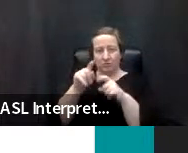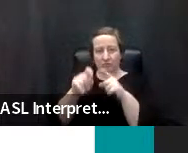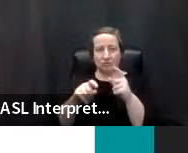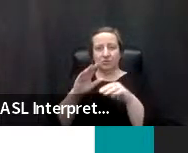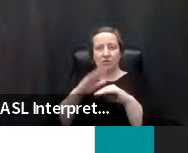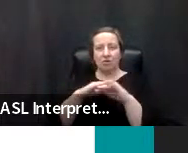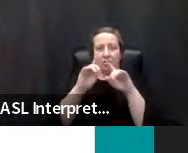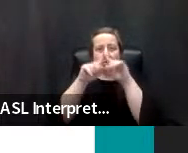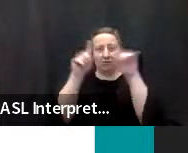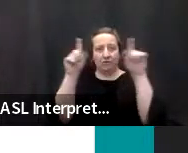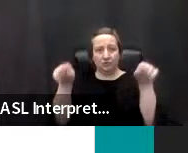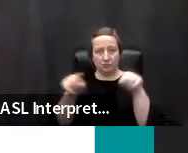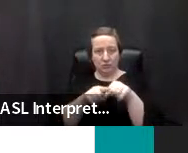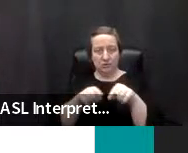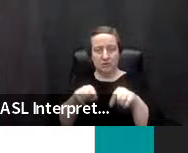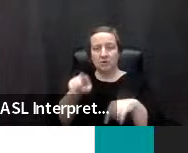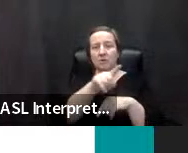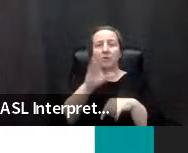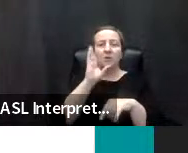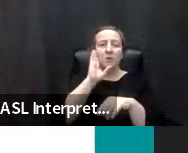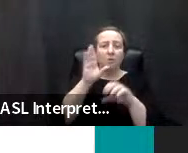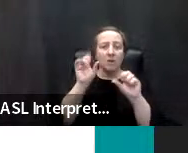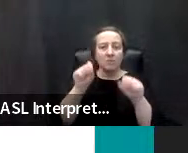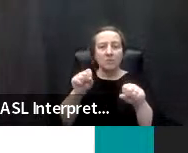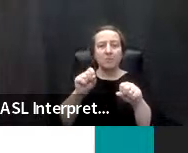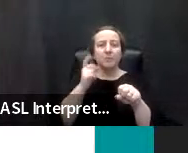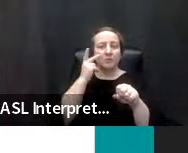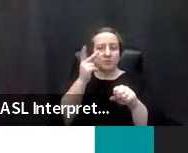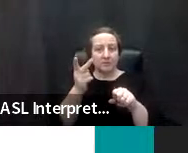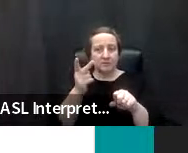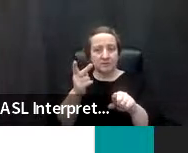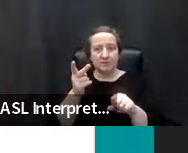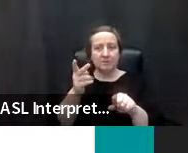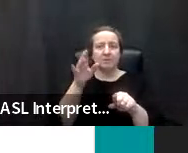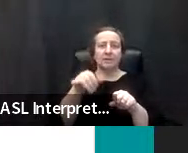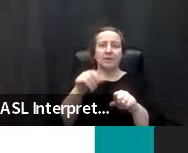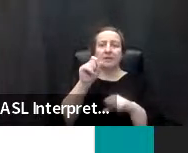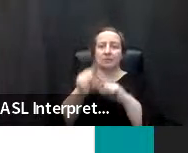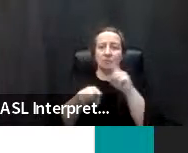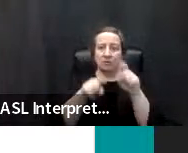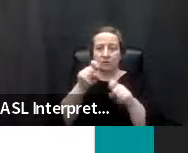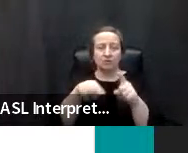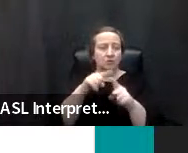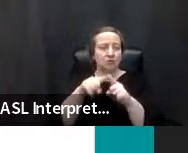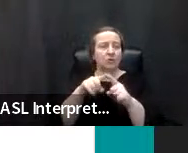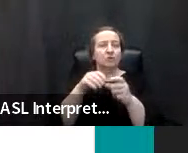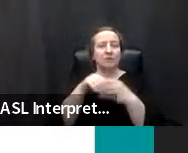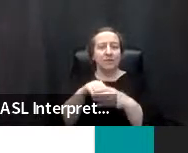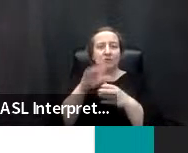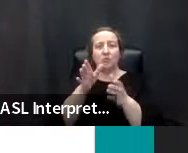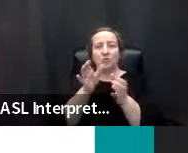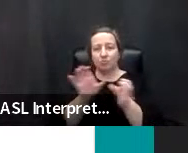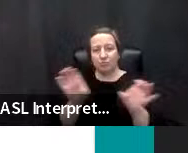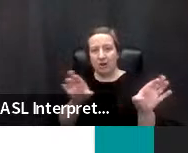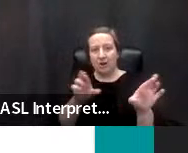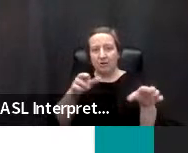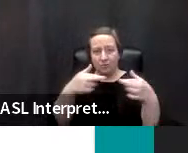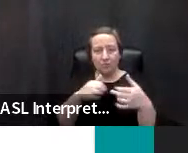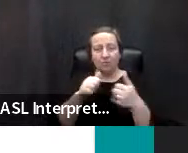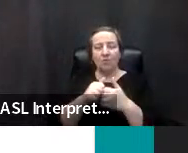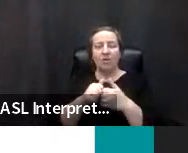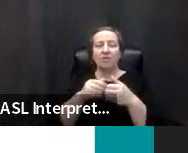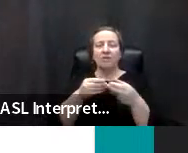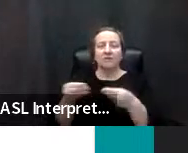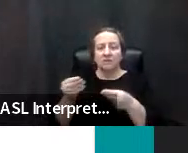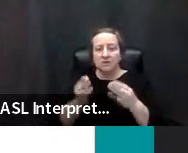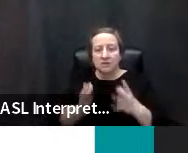on the screen, and you will also be able to see these questions when you're in your breakout groups with a facilitator and a